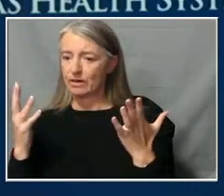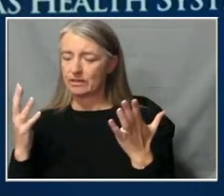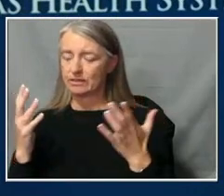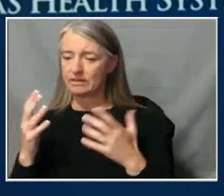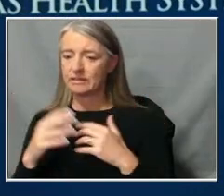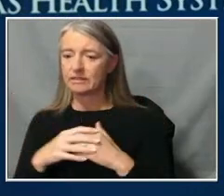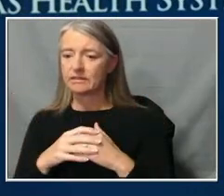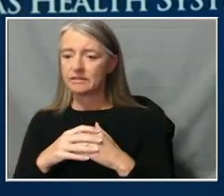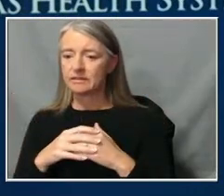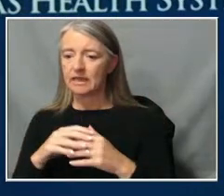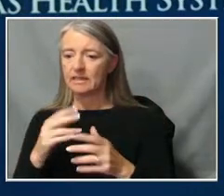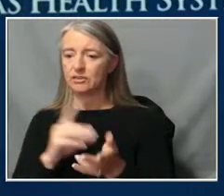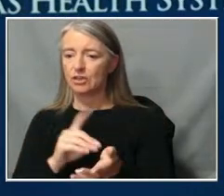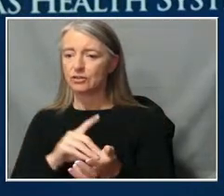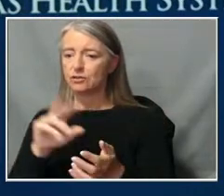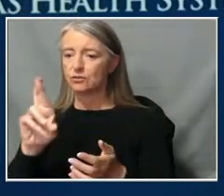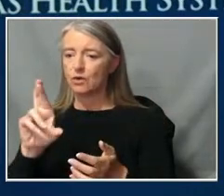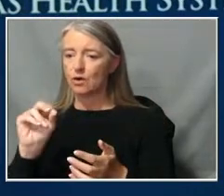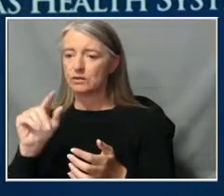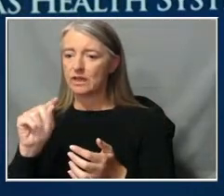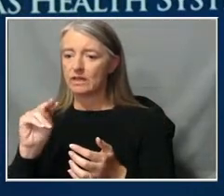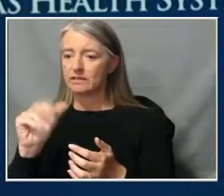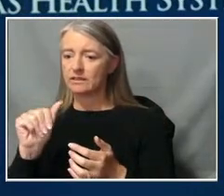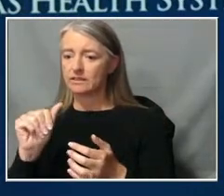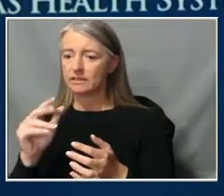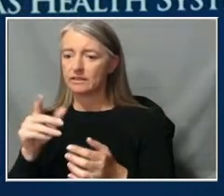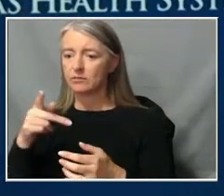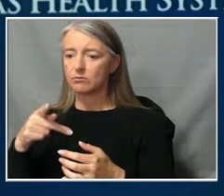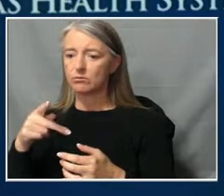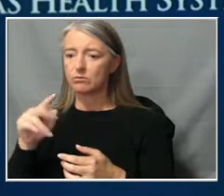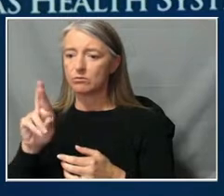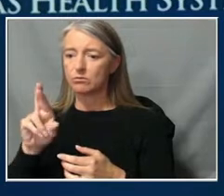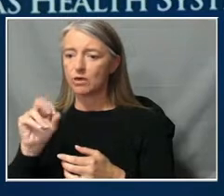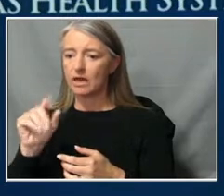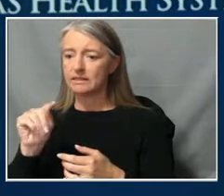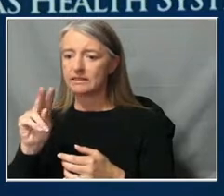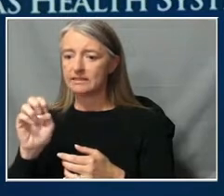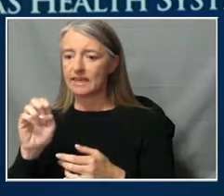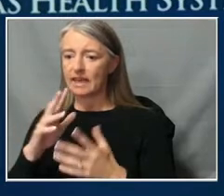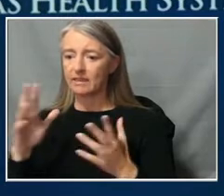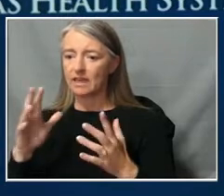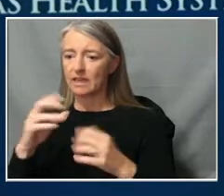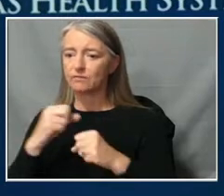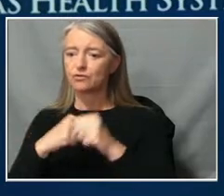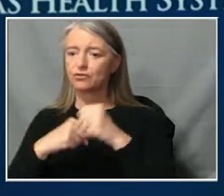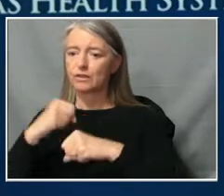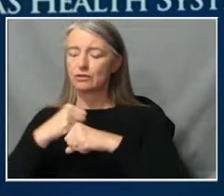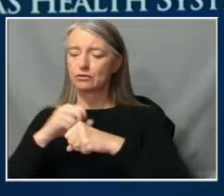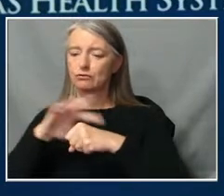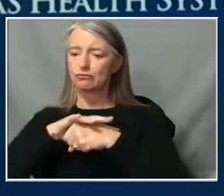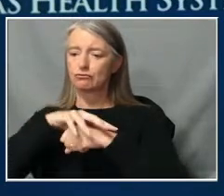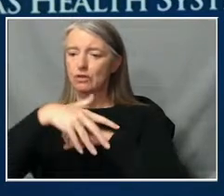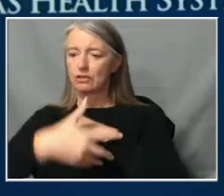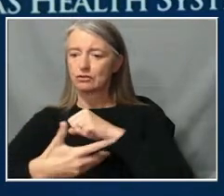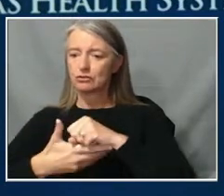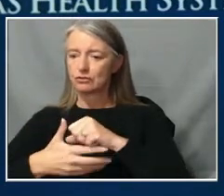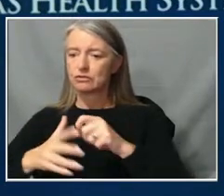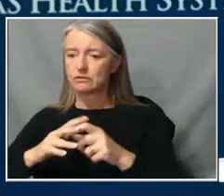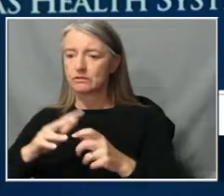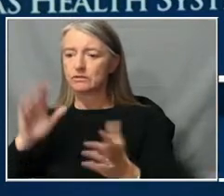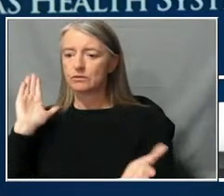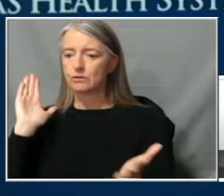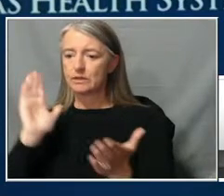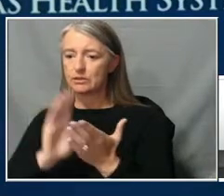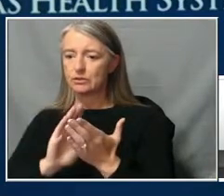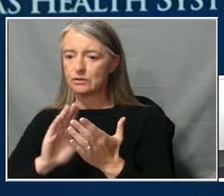Rotondo, that prostate, like a lot of organs, has a lot of critical structures nearby, and reducing